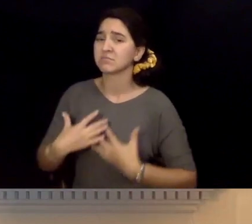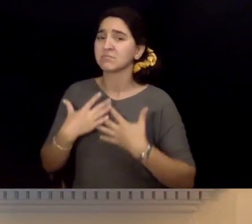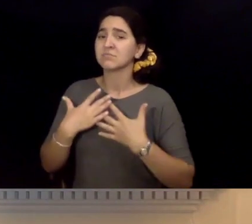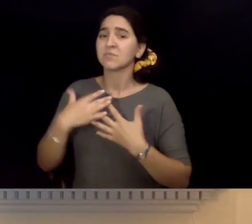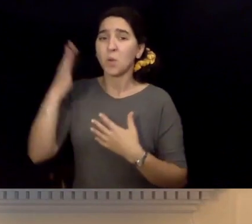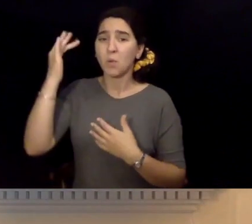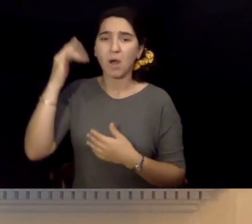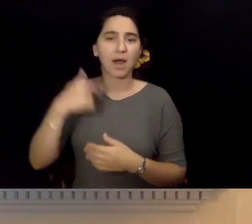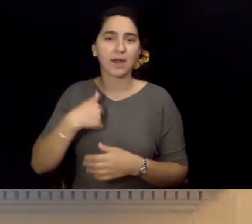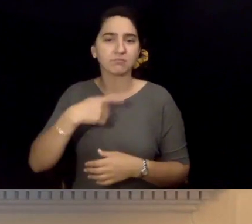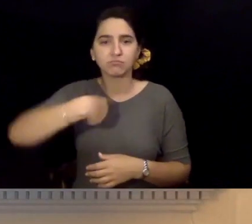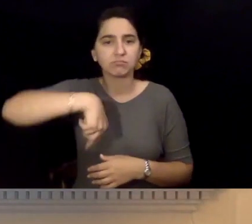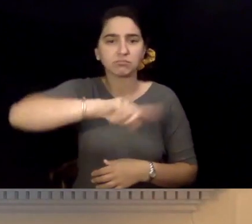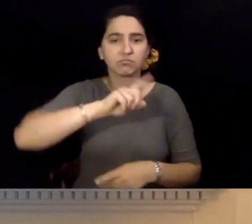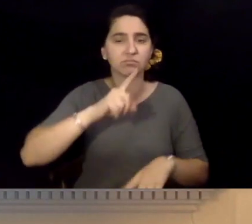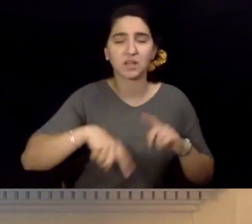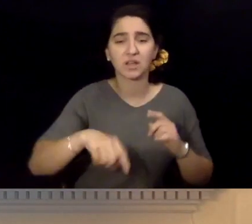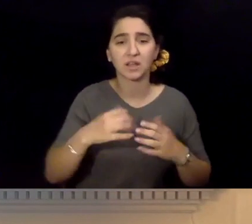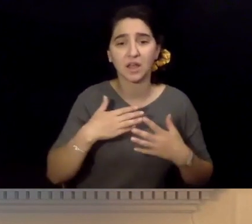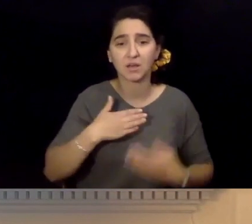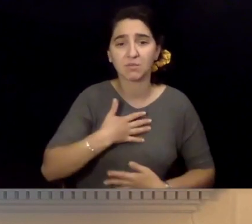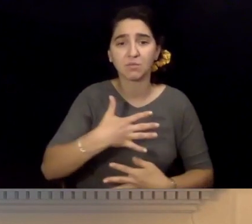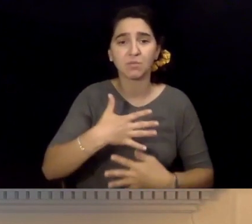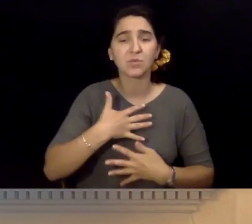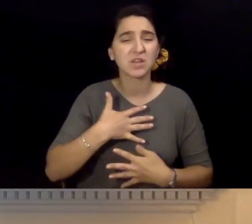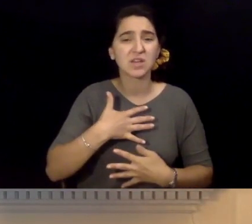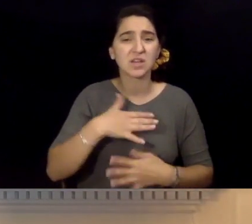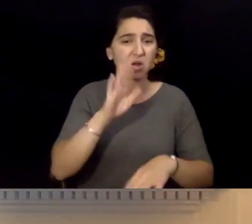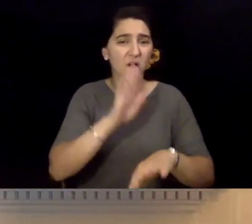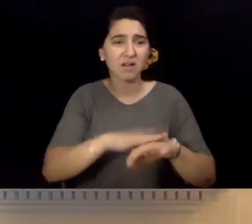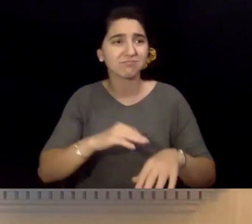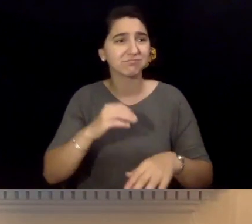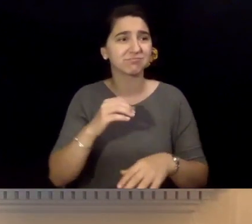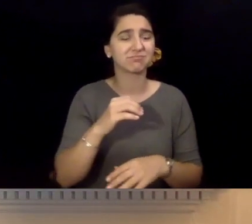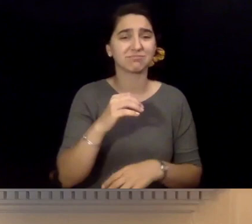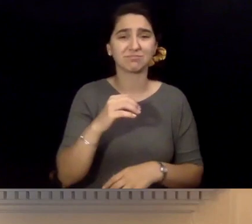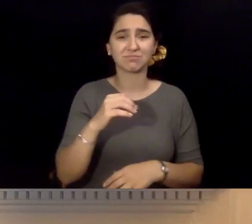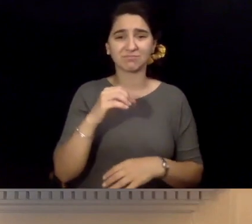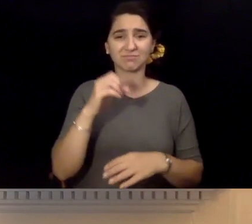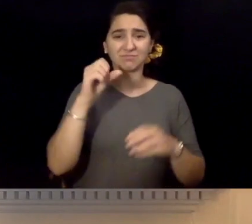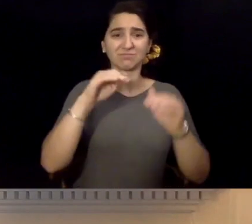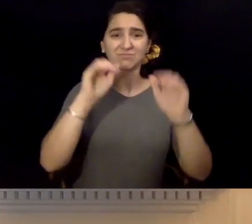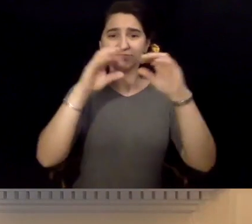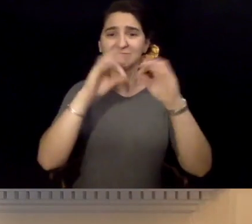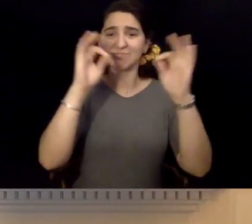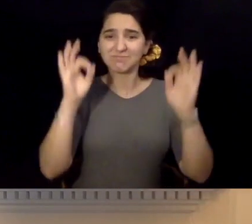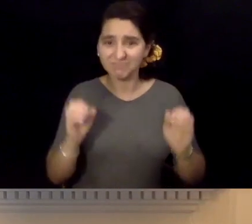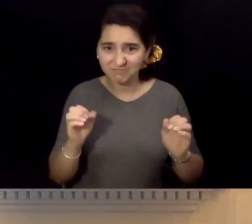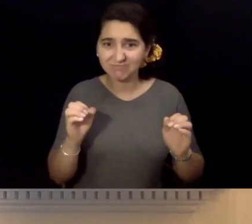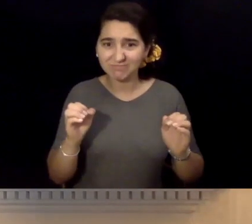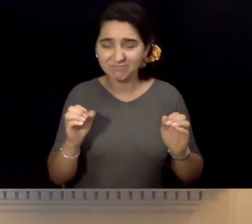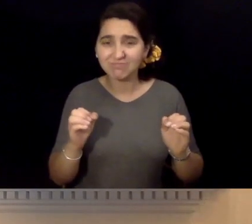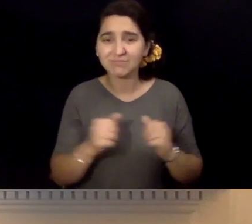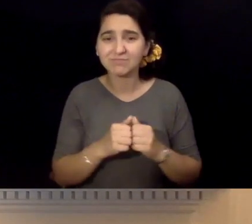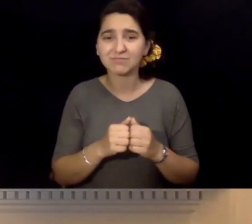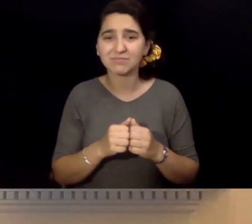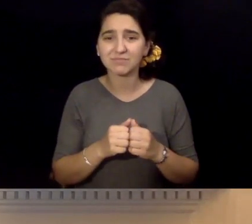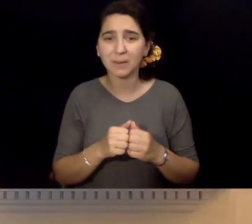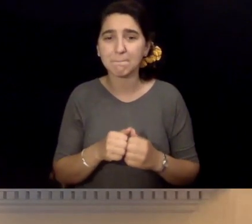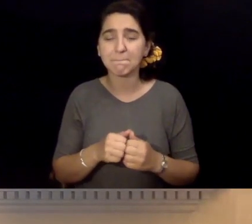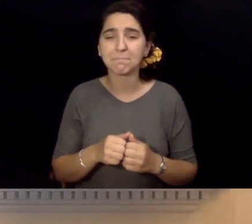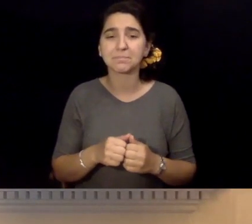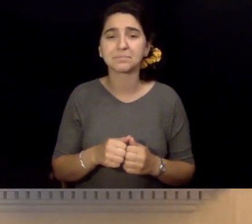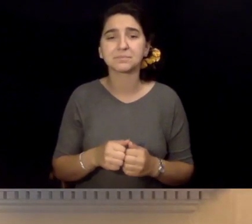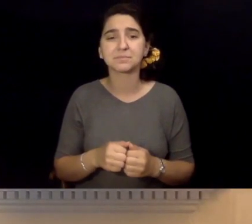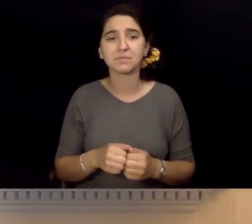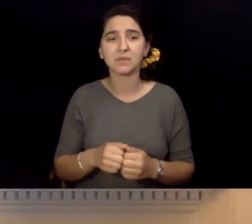breathe when we call out for justice. We are called by scripture to pray for the day when we will beat swords into plowshares